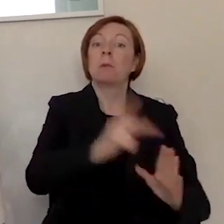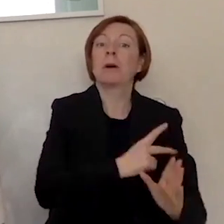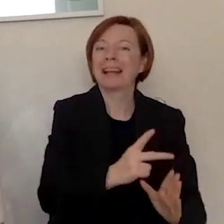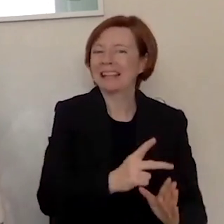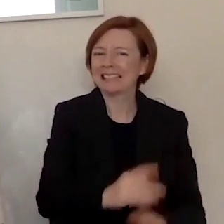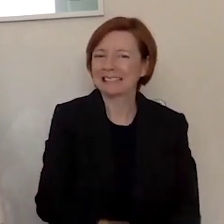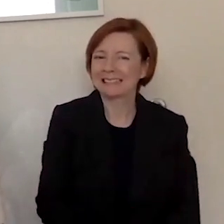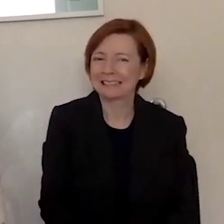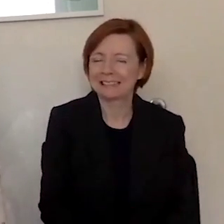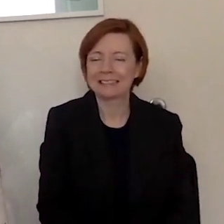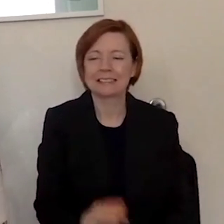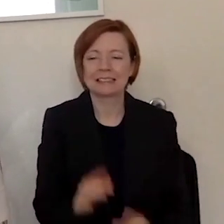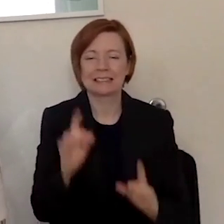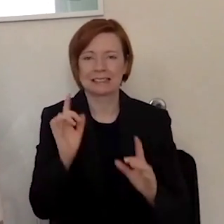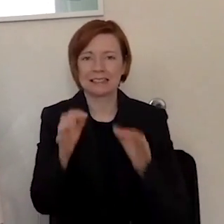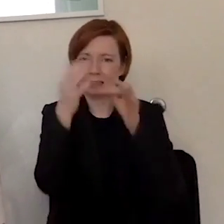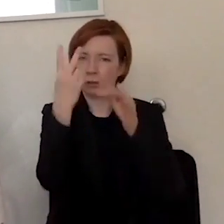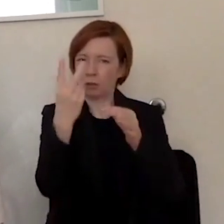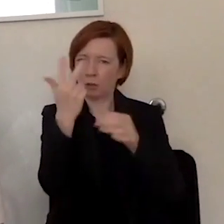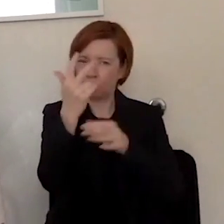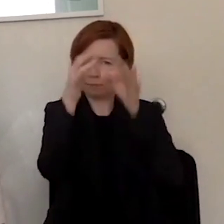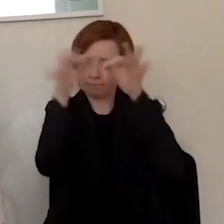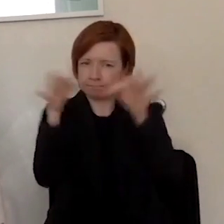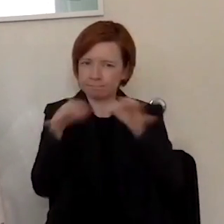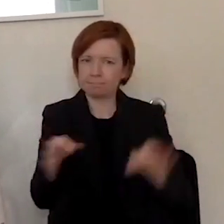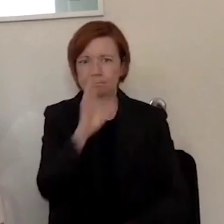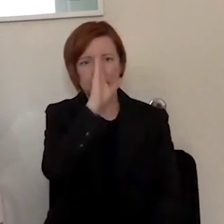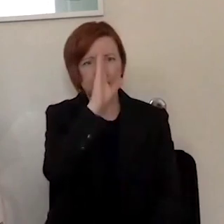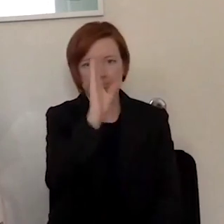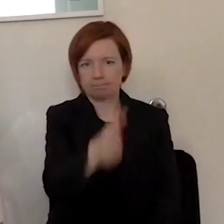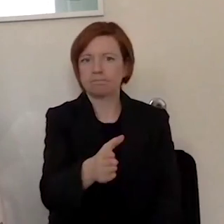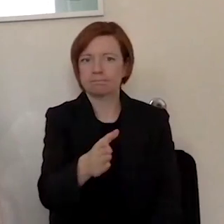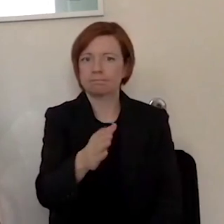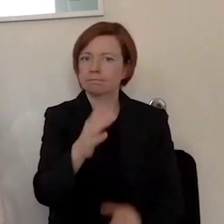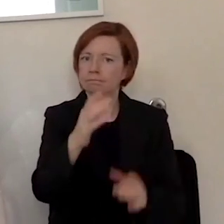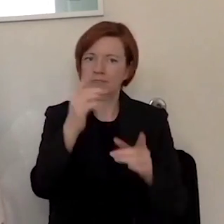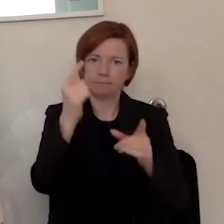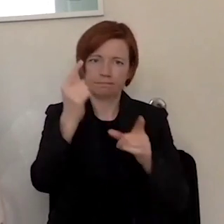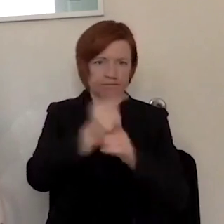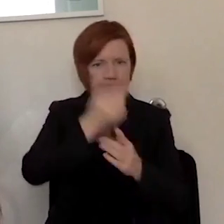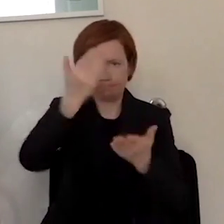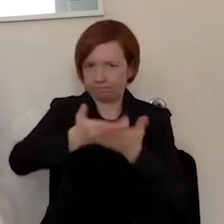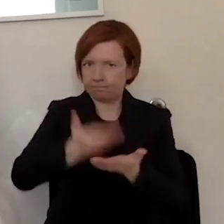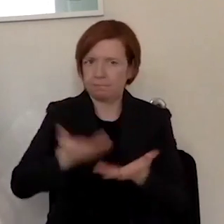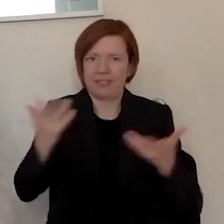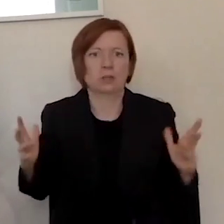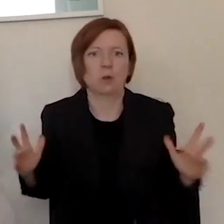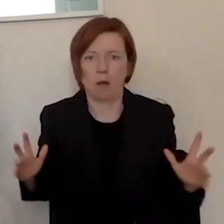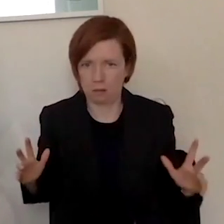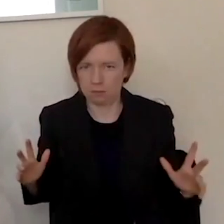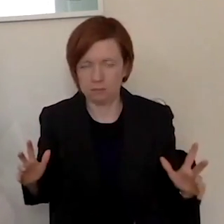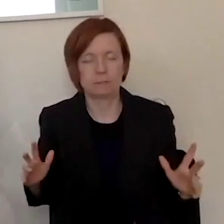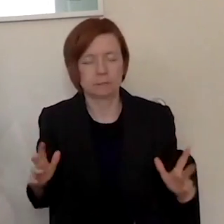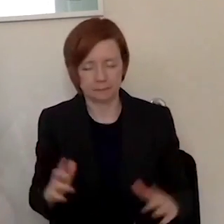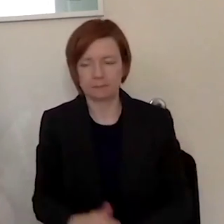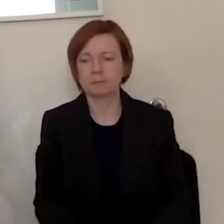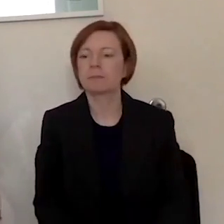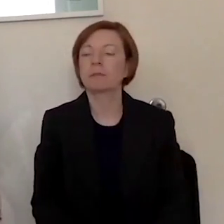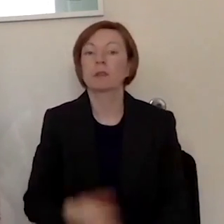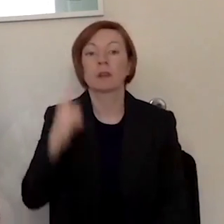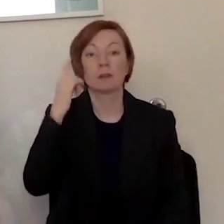is probably going to be the driest, most matter-of-the-fact section of the application that you